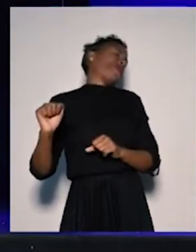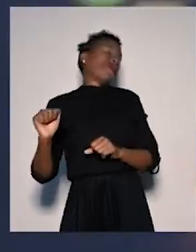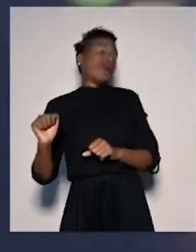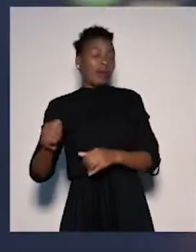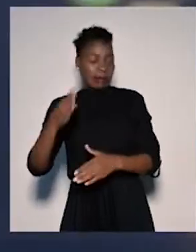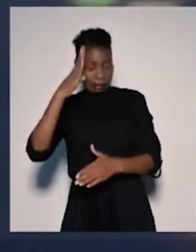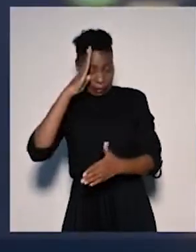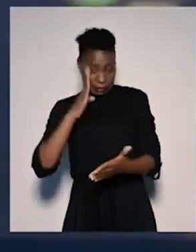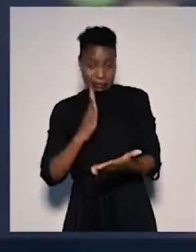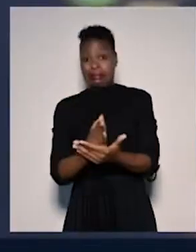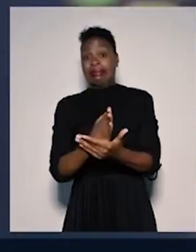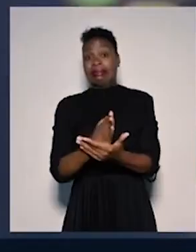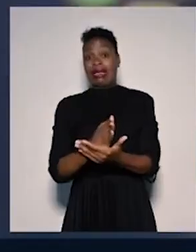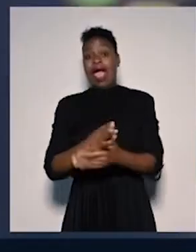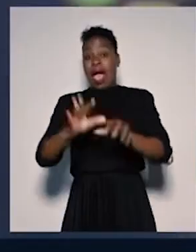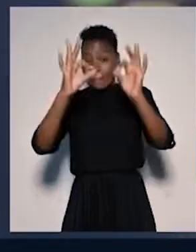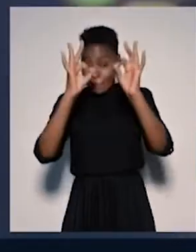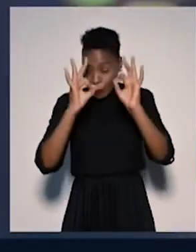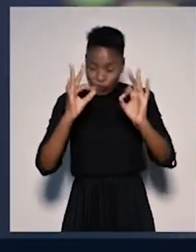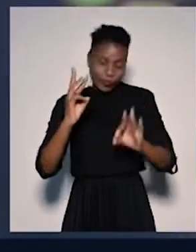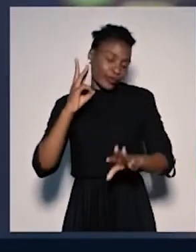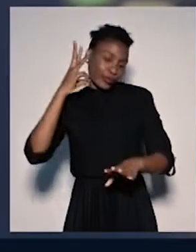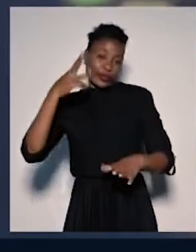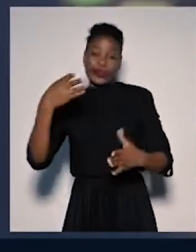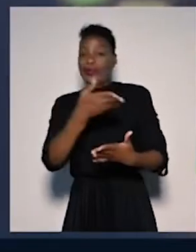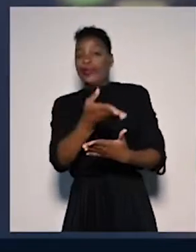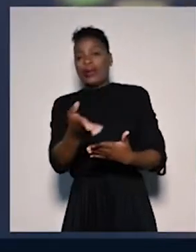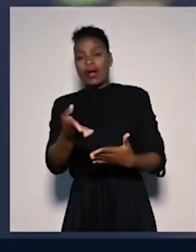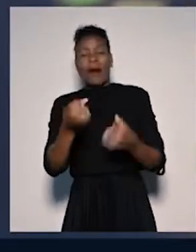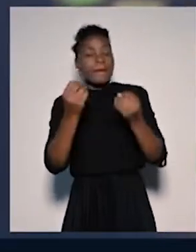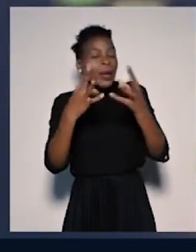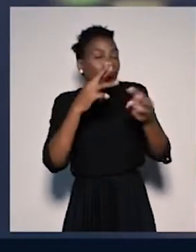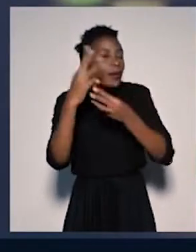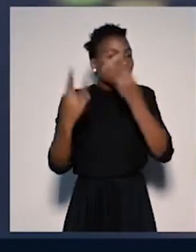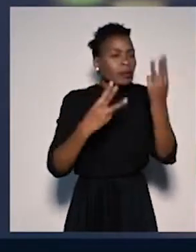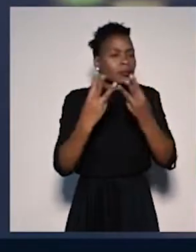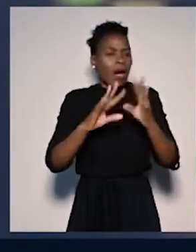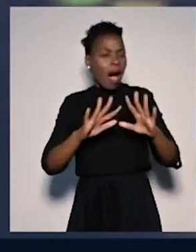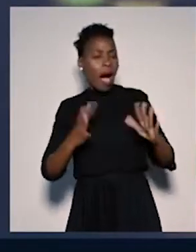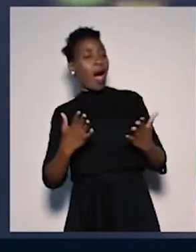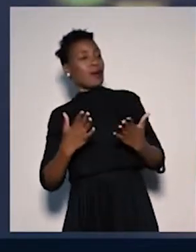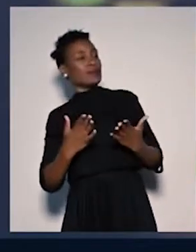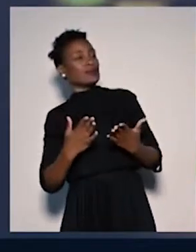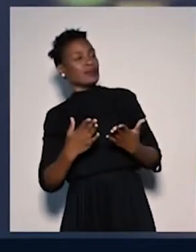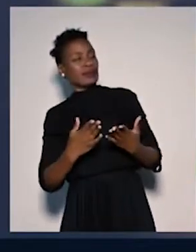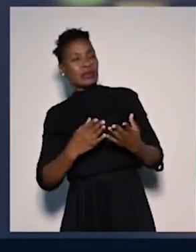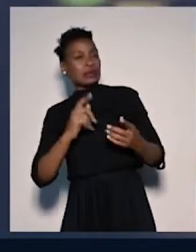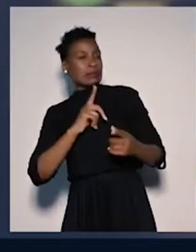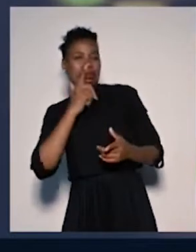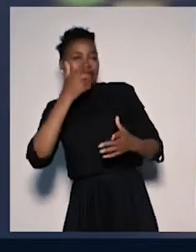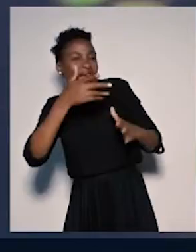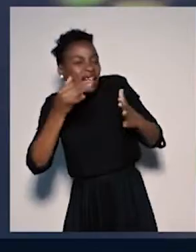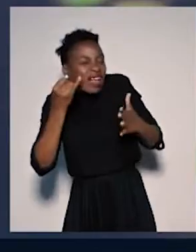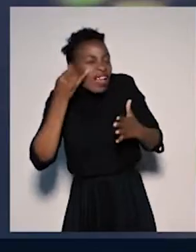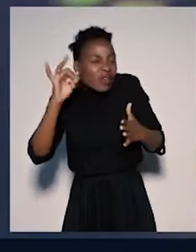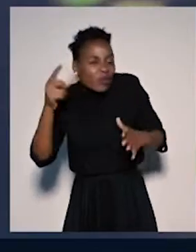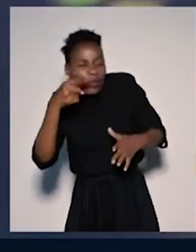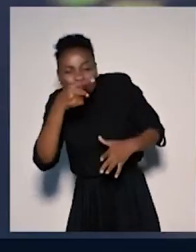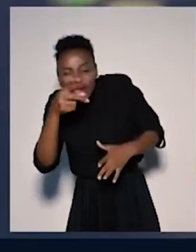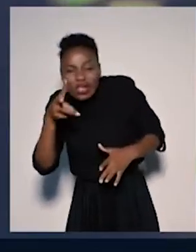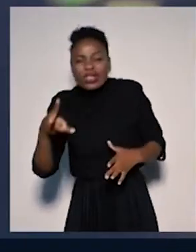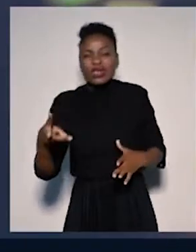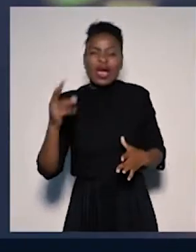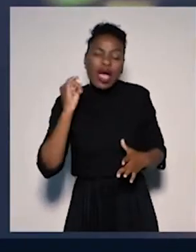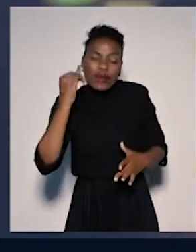original and perfect plan for them. Many people don't know how to tell when it's not God's will. So because they didn't know how to